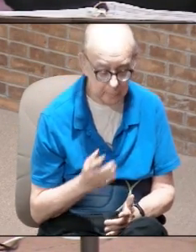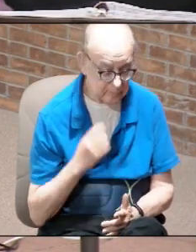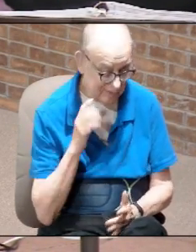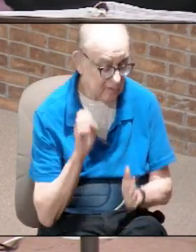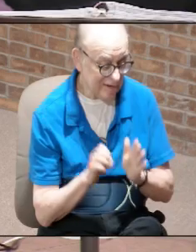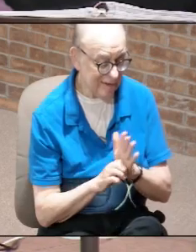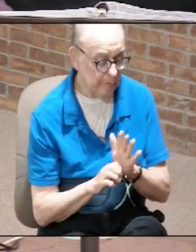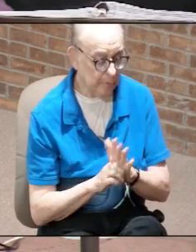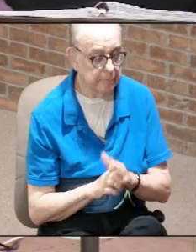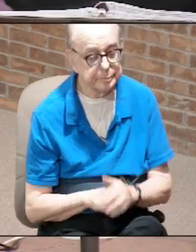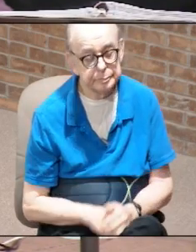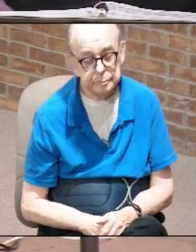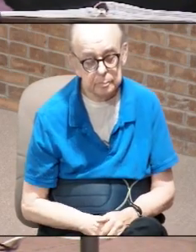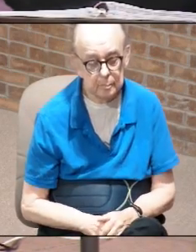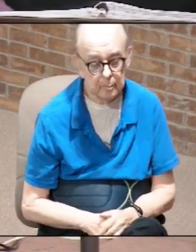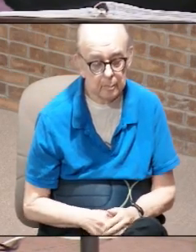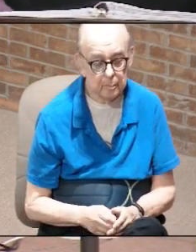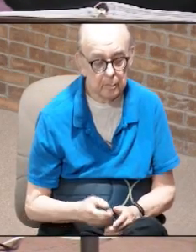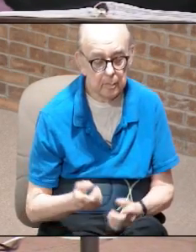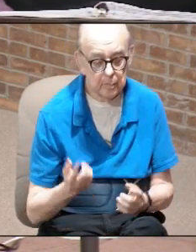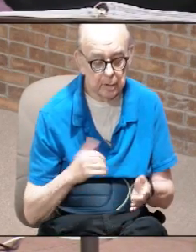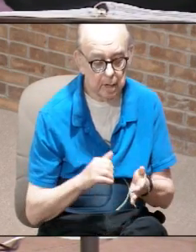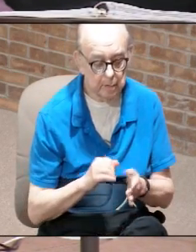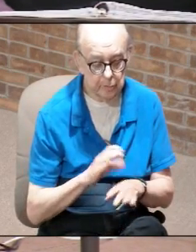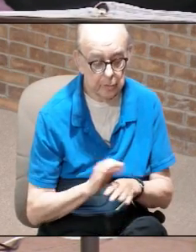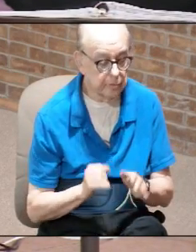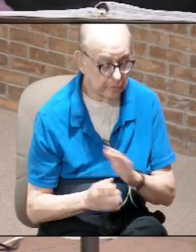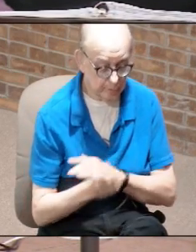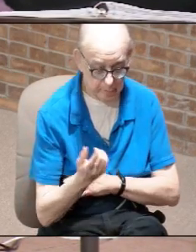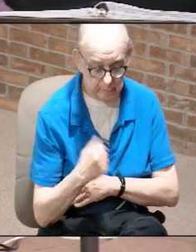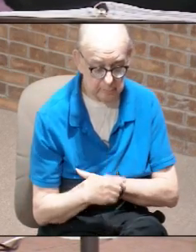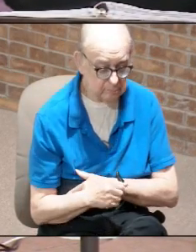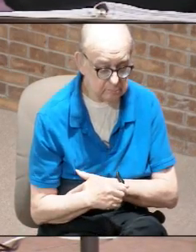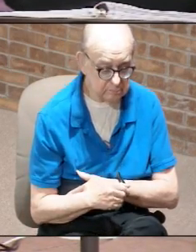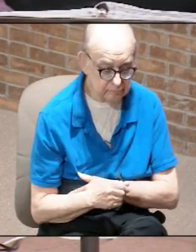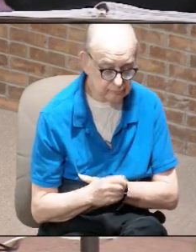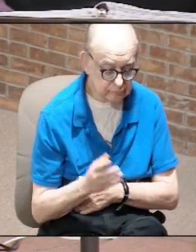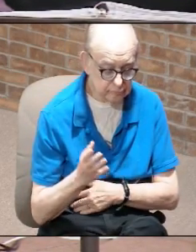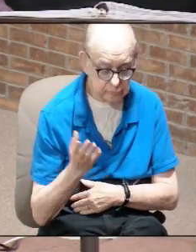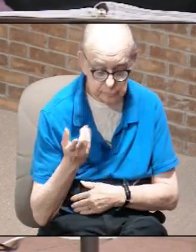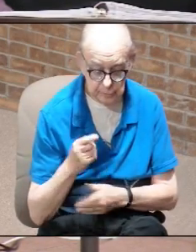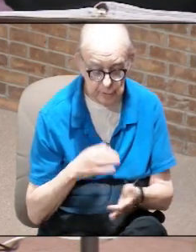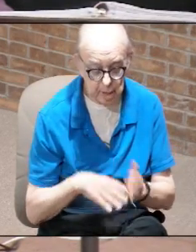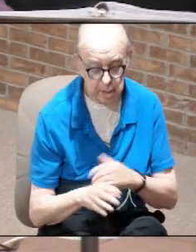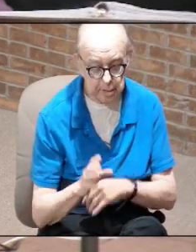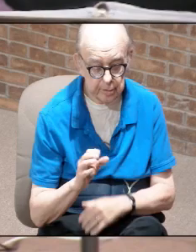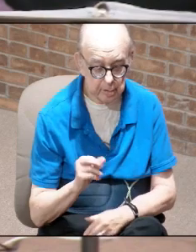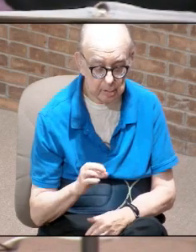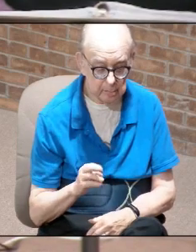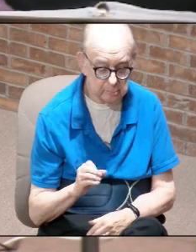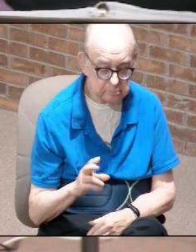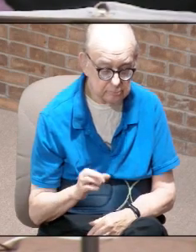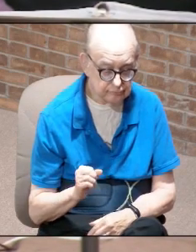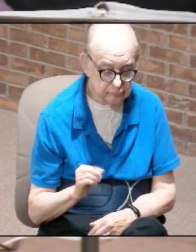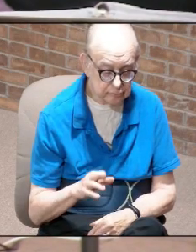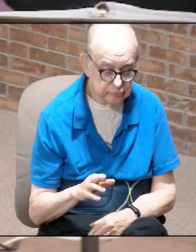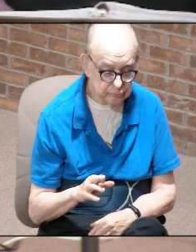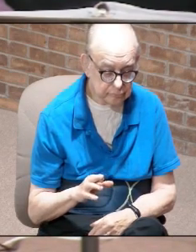For instance, you came to church this morning. Maybe you got in the car. Did it